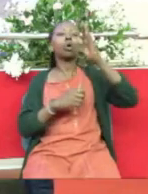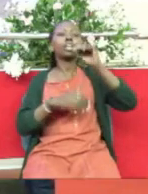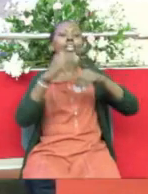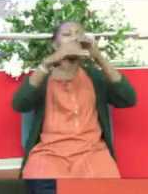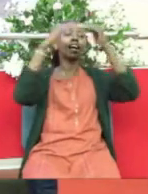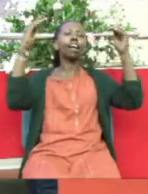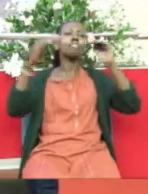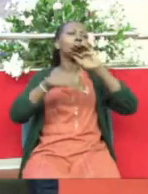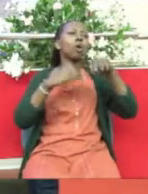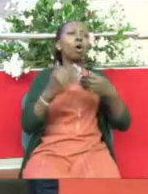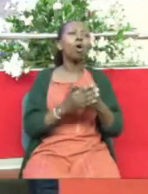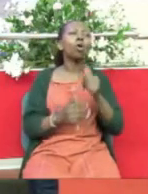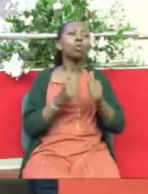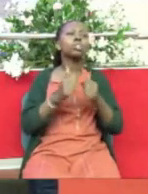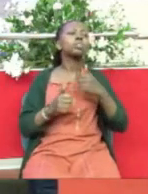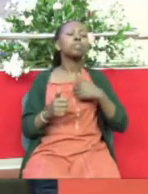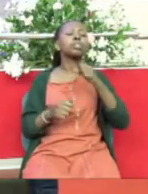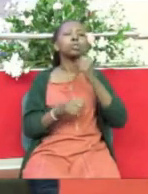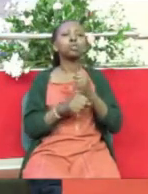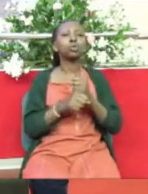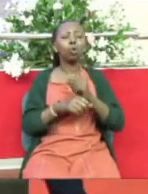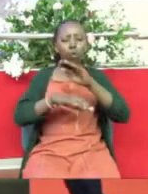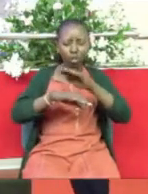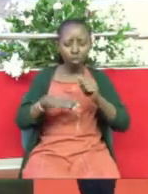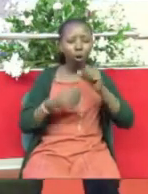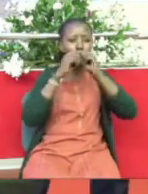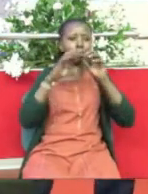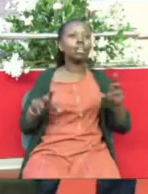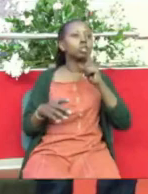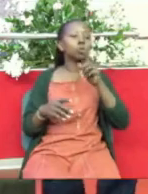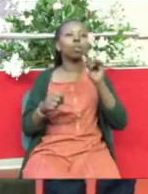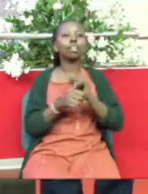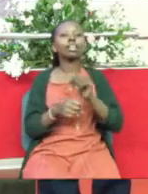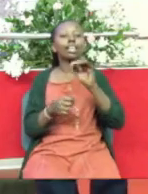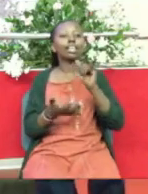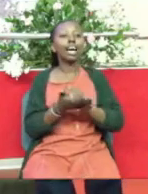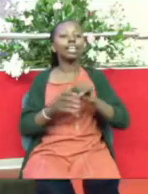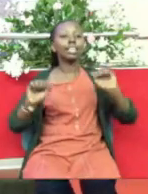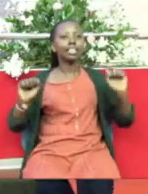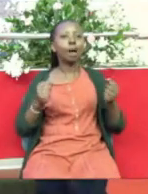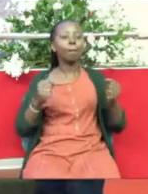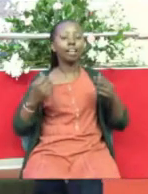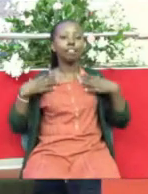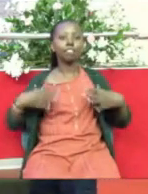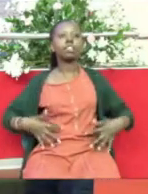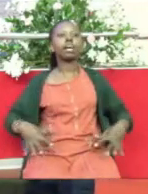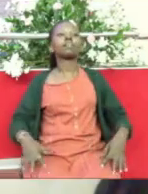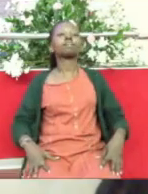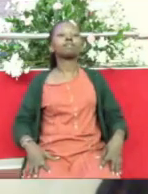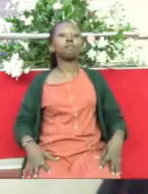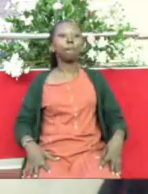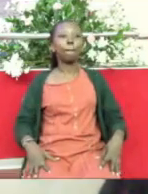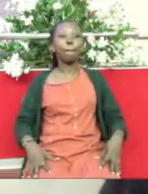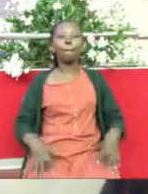All I need to do is to call on it so that it can manifest physically. Kile ambacho nahitaji ni kuzitia tu hizo baraka na